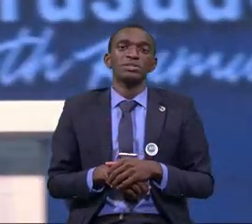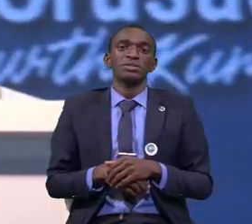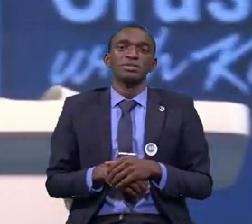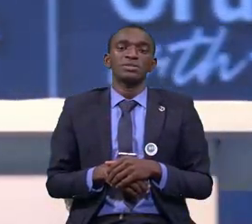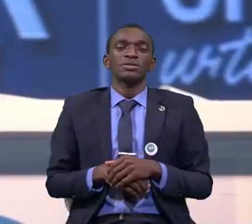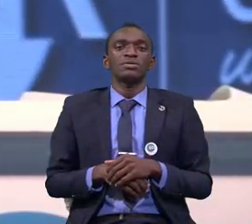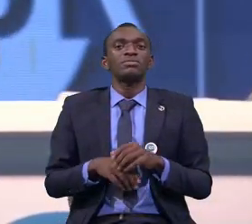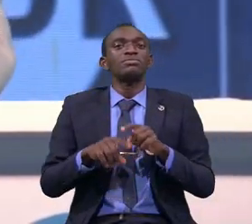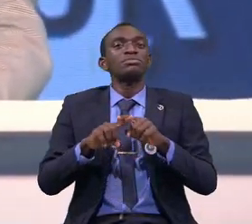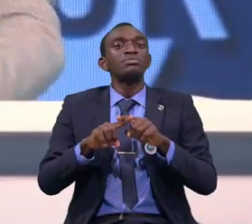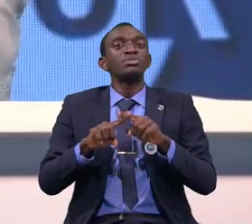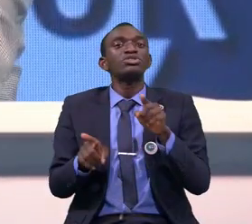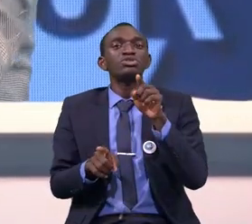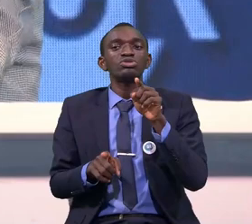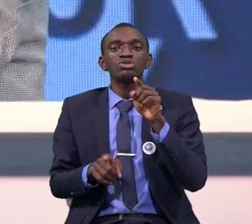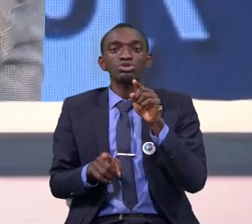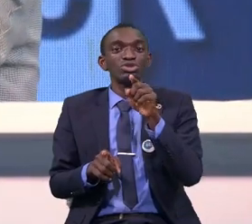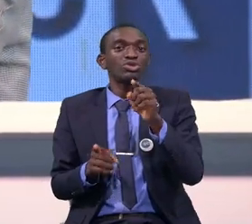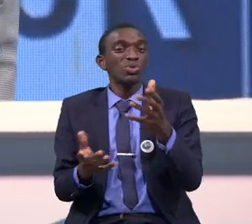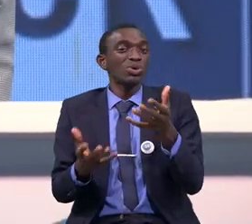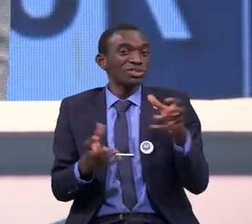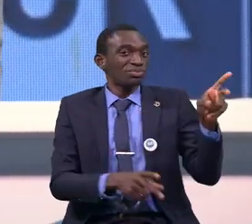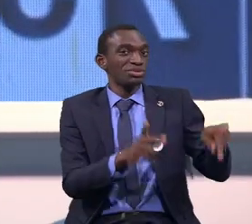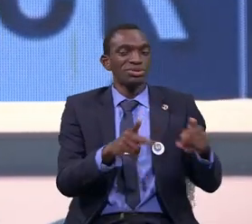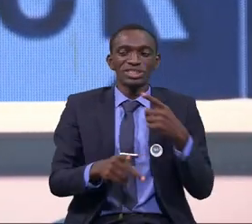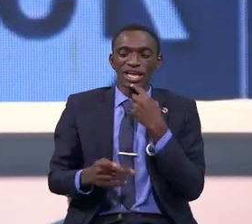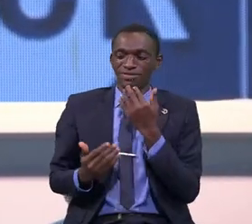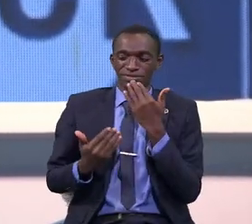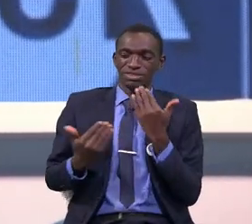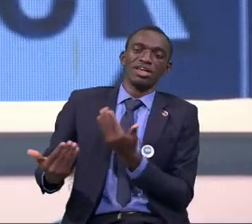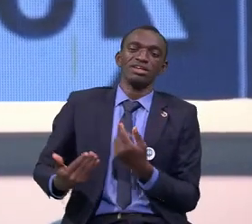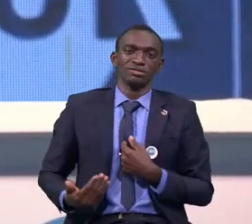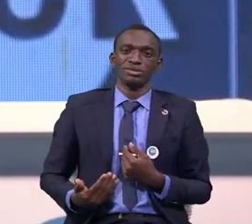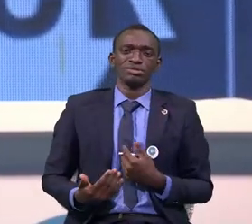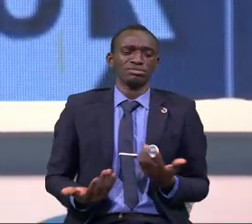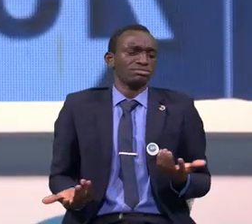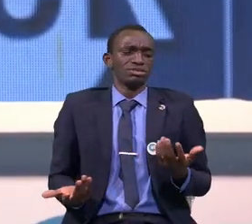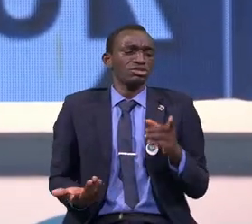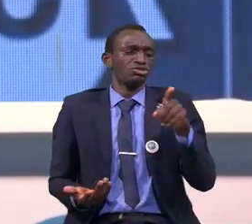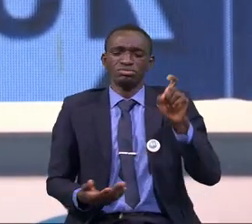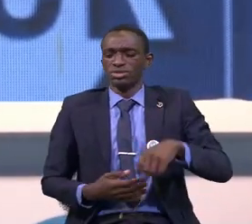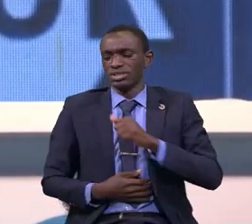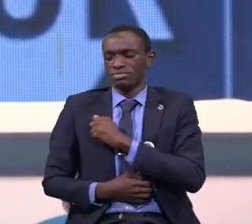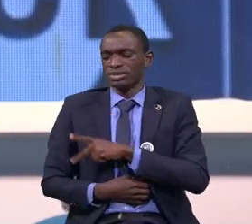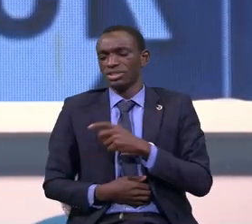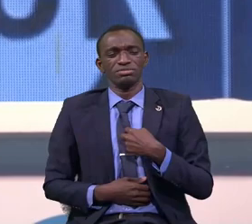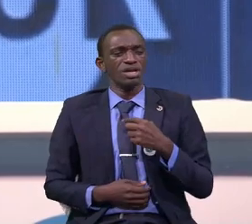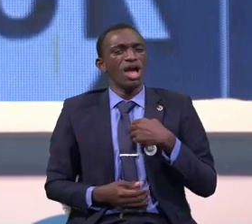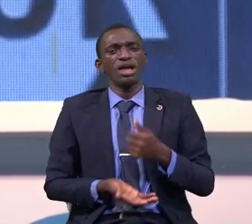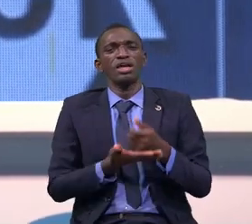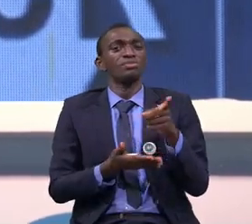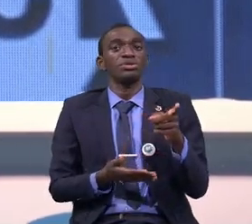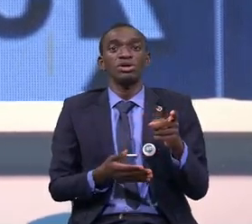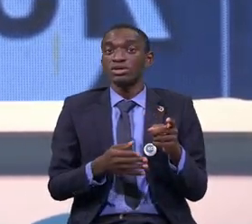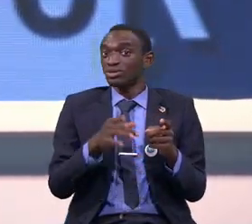but you want a thank you, you want appreciation, you want